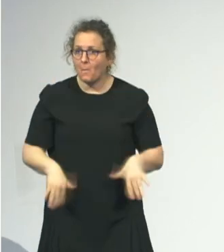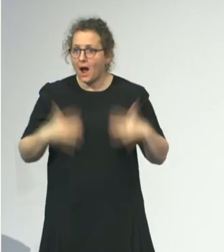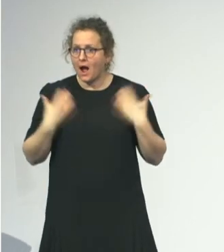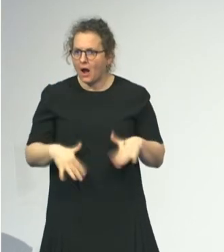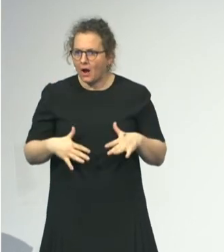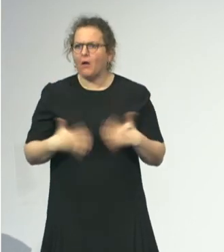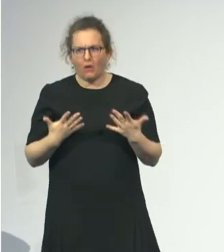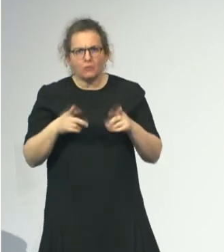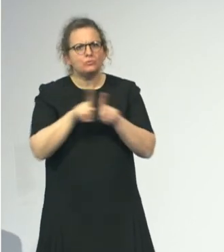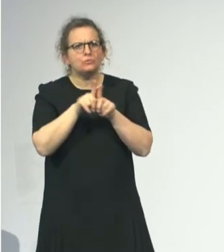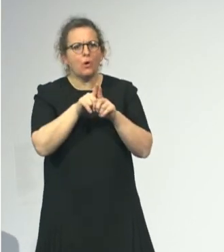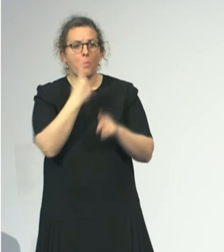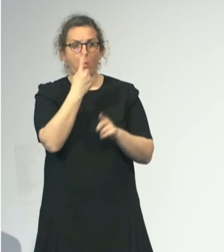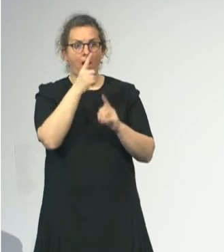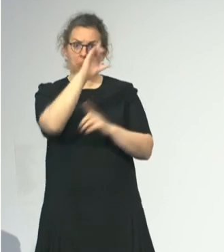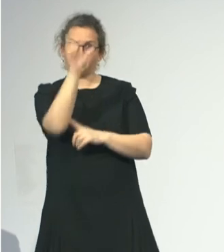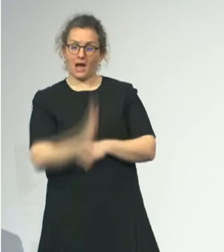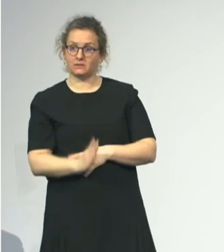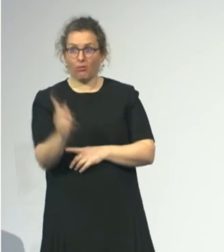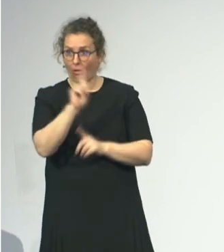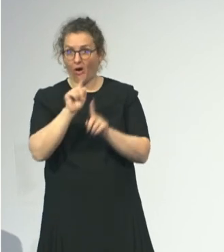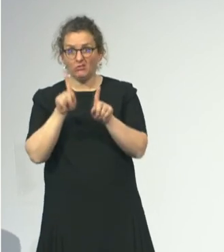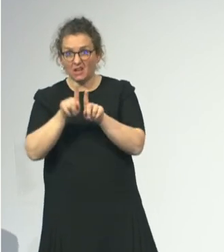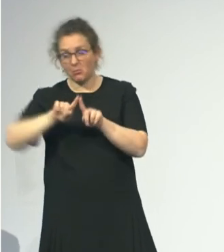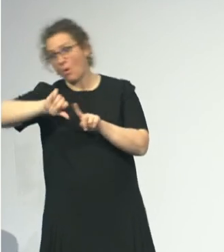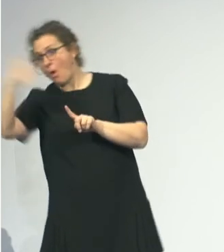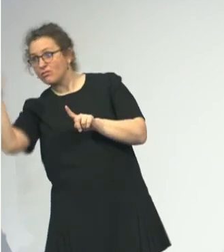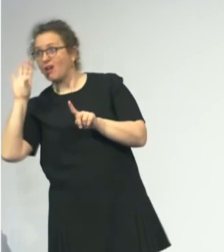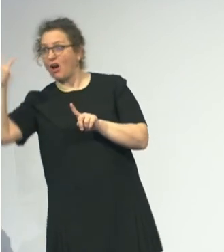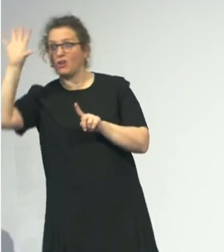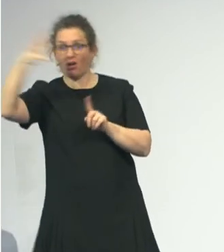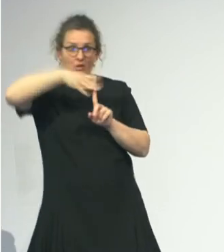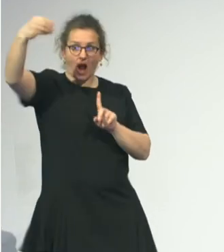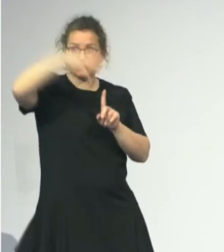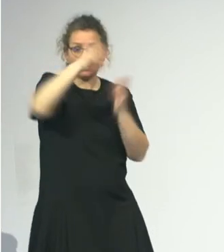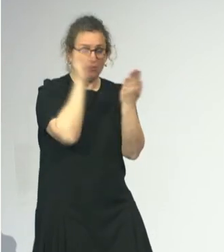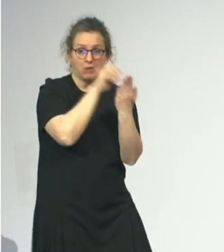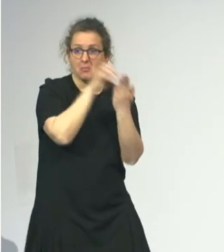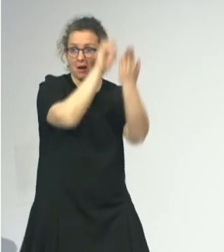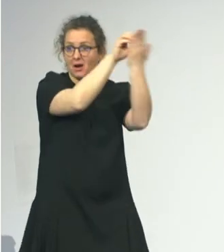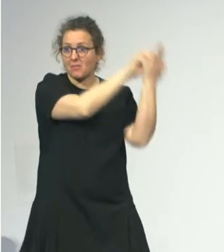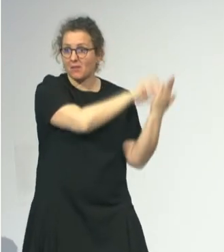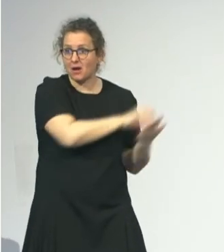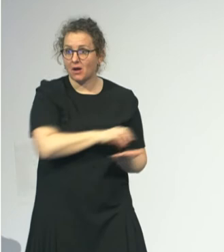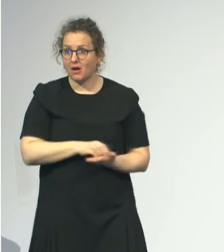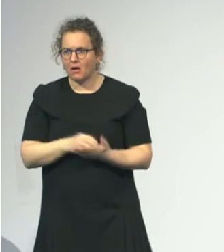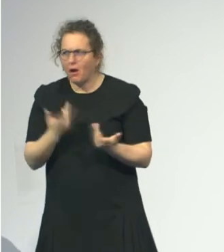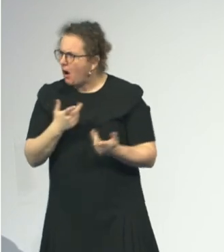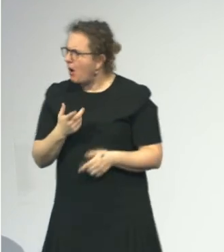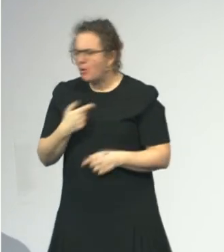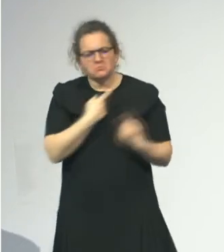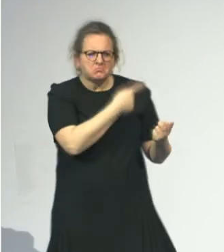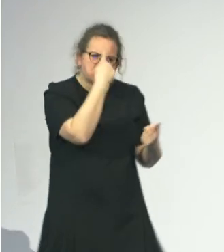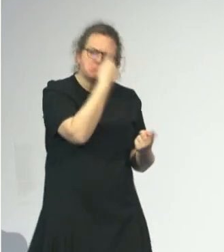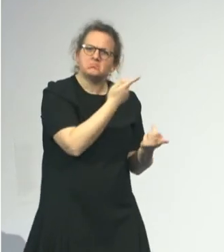sorry. Advice? Yeah. I would like to give an advice. Okay. Is it possible? Yes, please. Absolutely. No, I was going to ask you to do exactly that. Since I